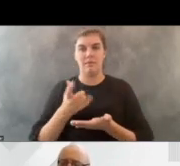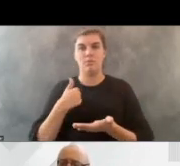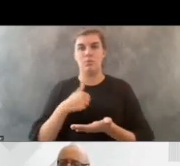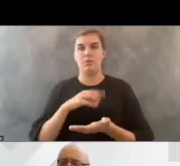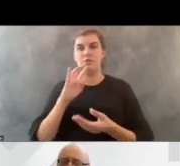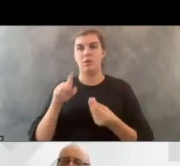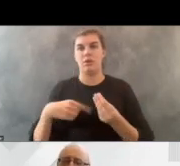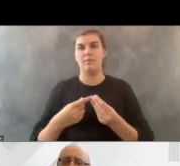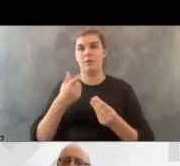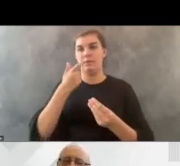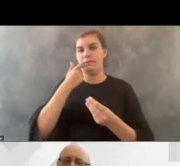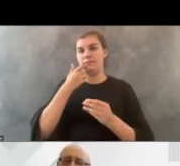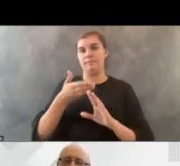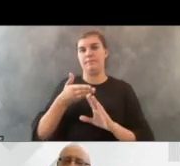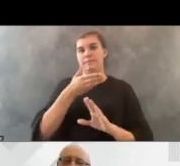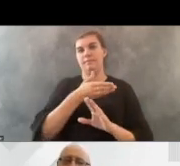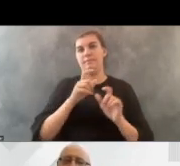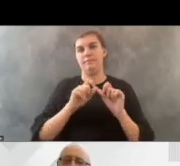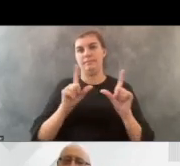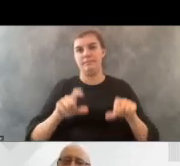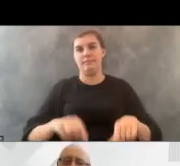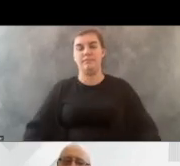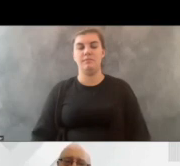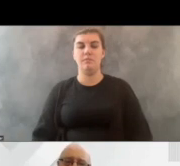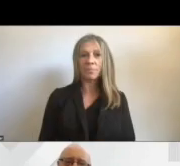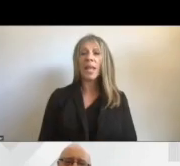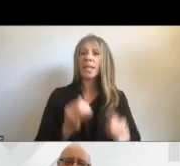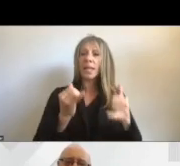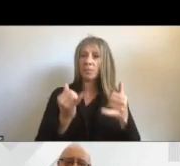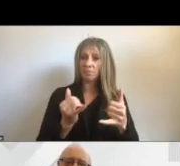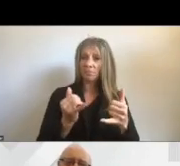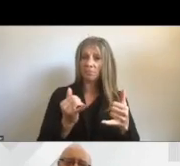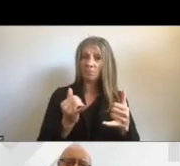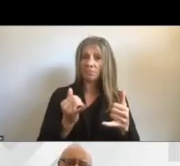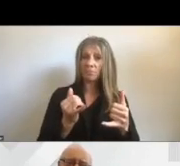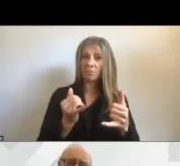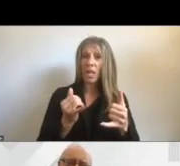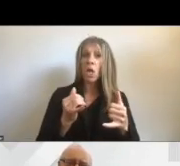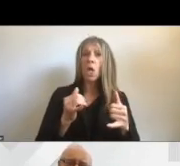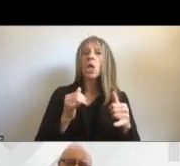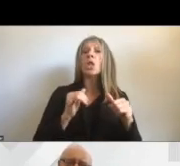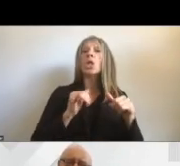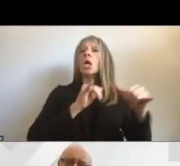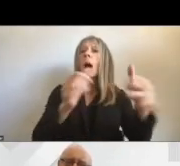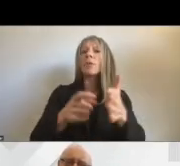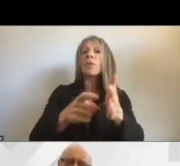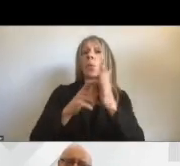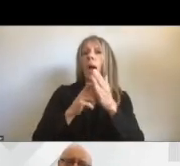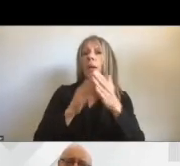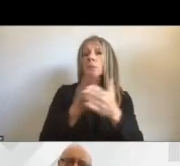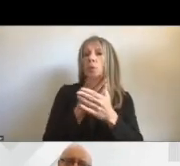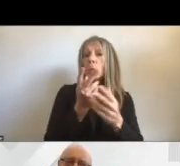message. So in alterations where it is technically infeasible to provide 10 feet separation between pedestrian push